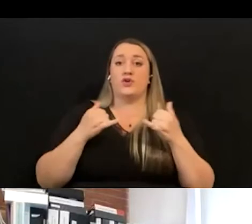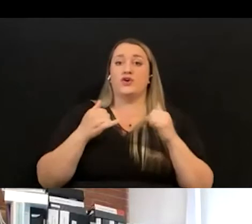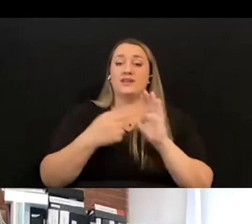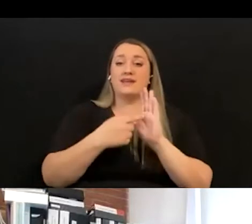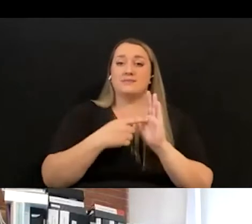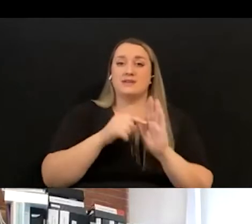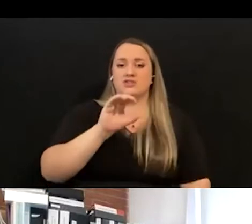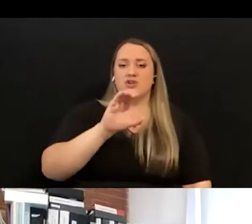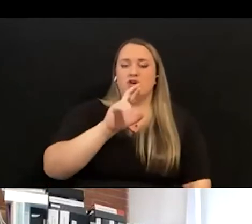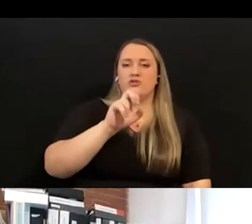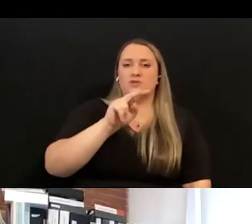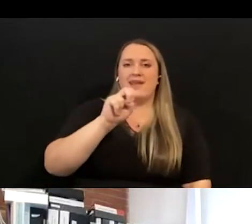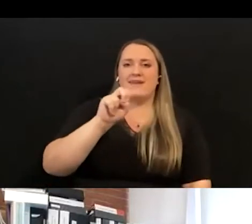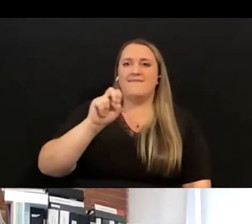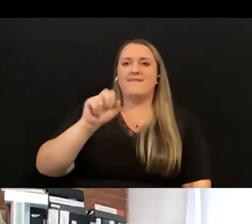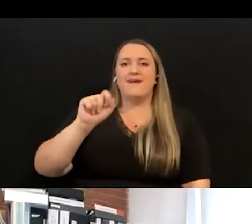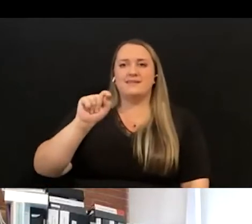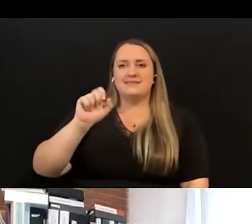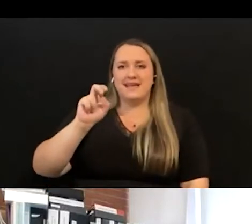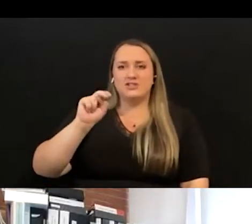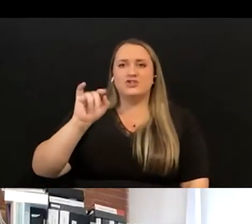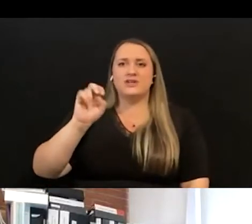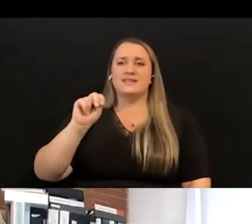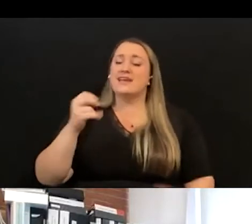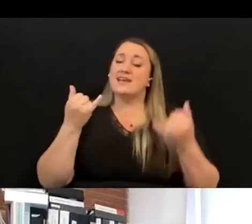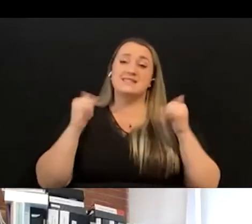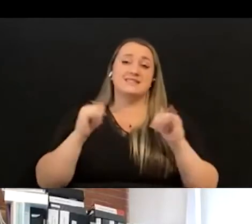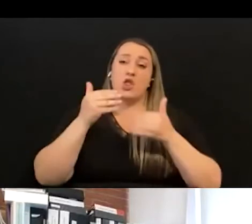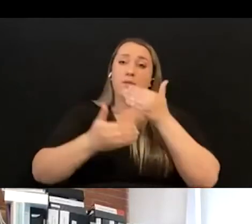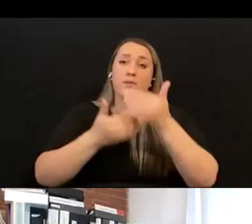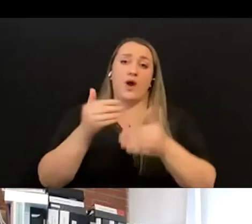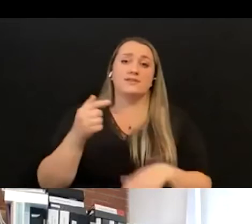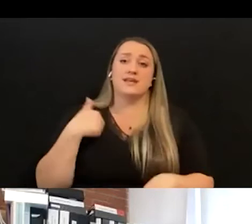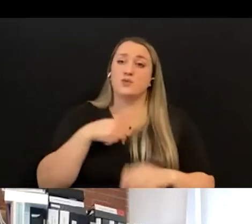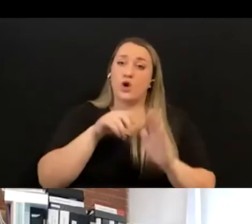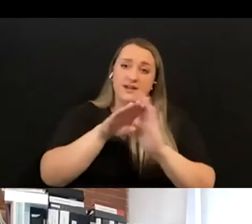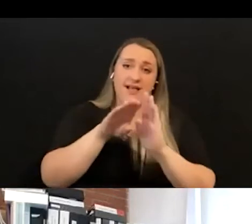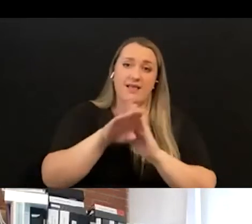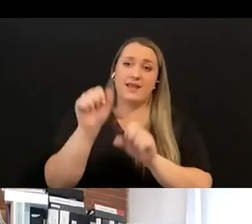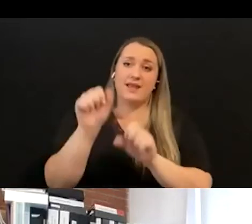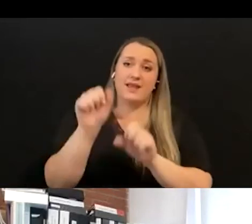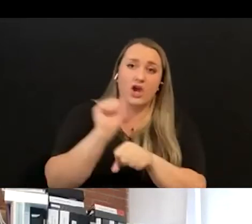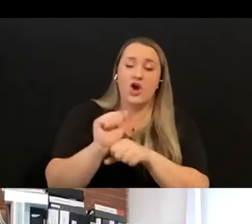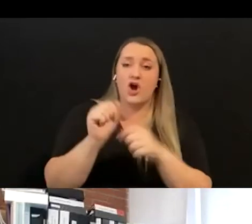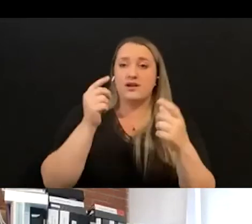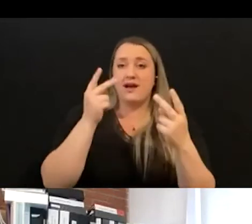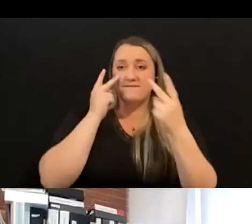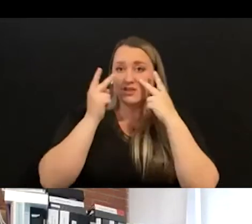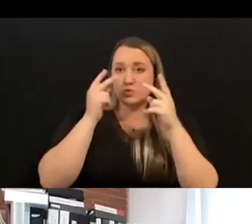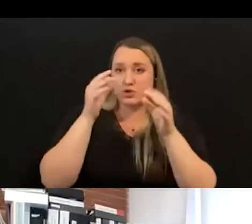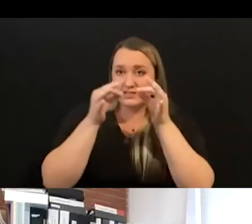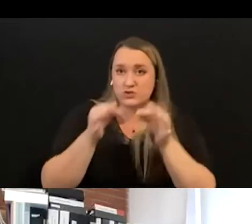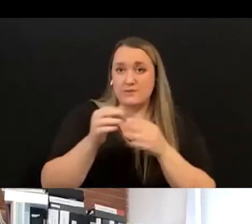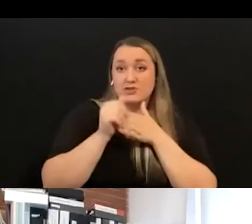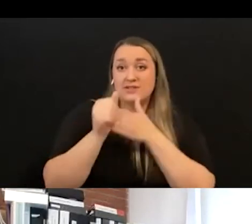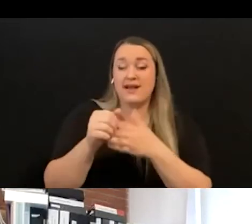Attention. And it is still a process. We're working on developing a visual description guide